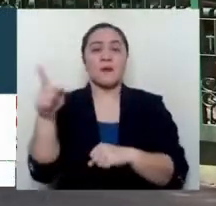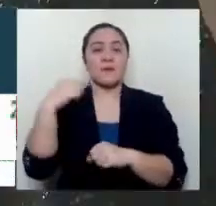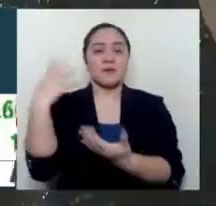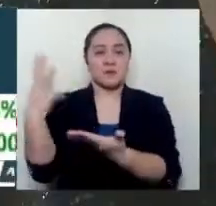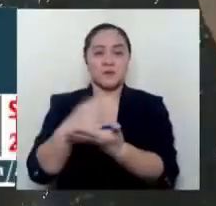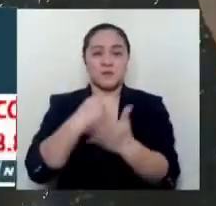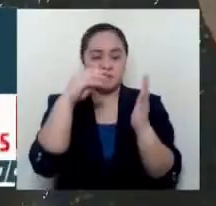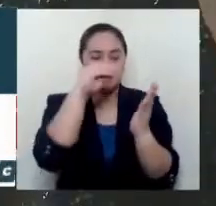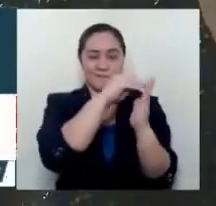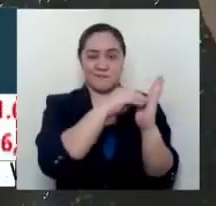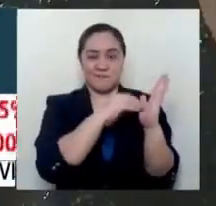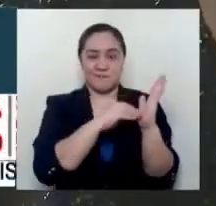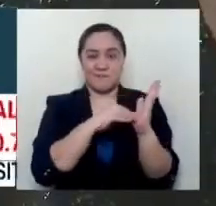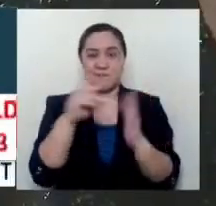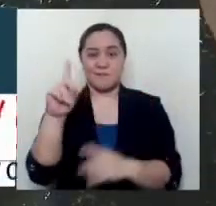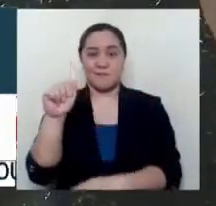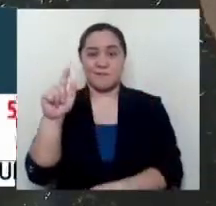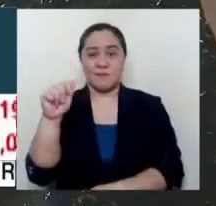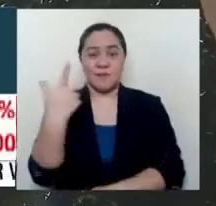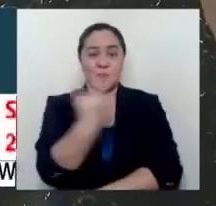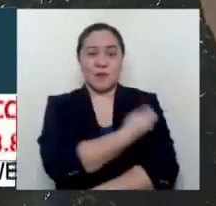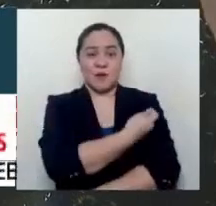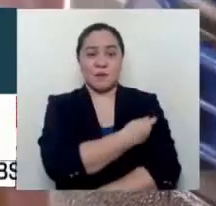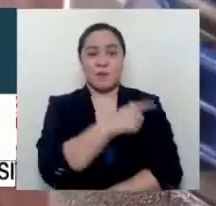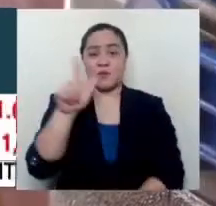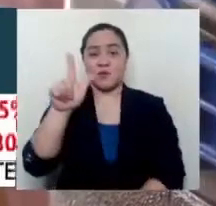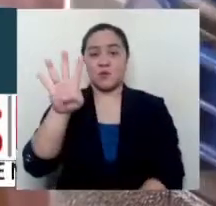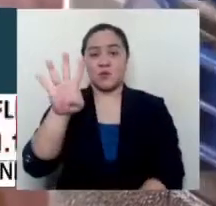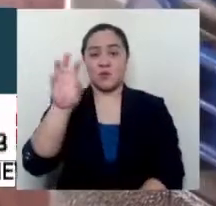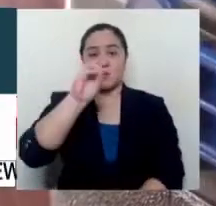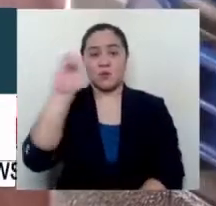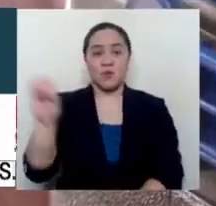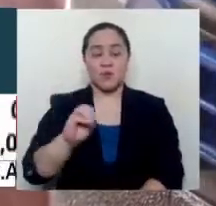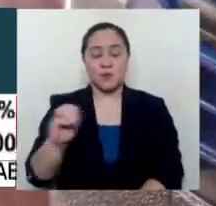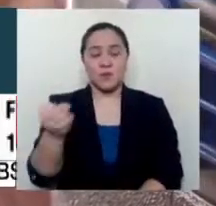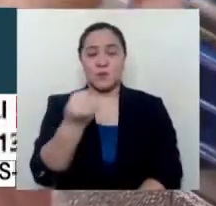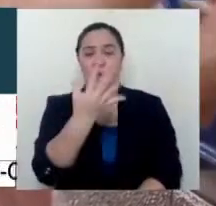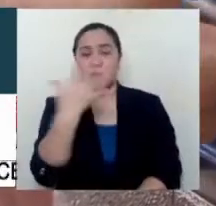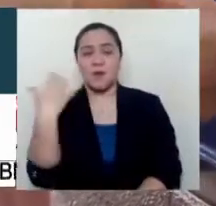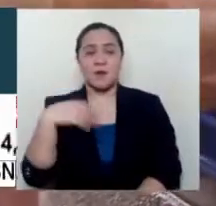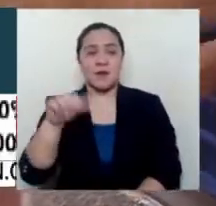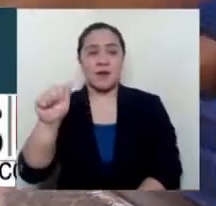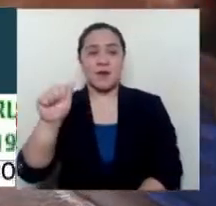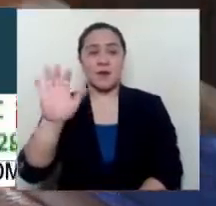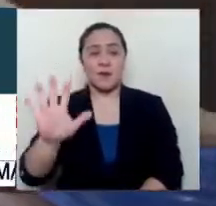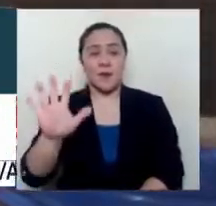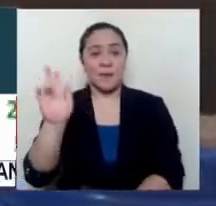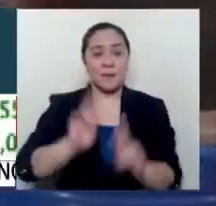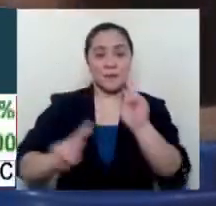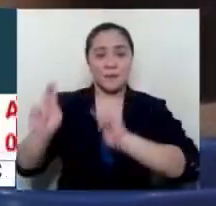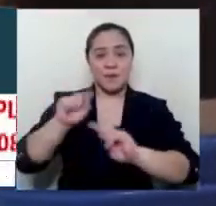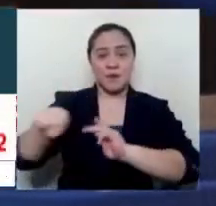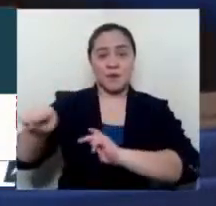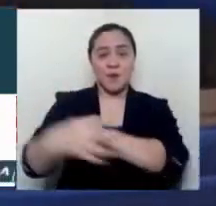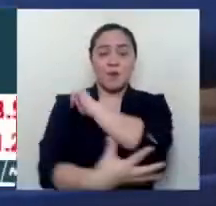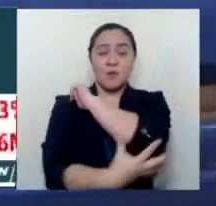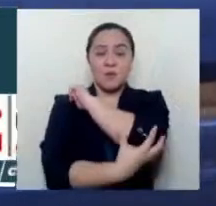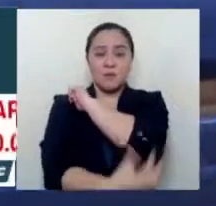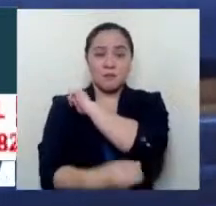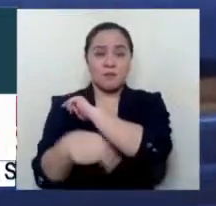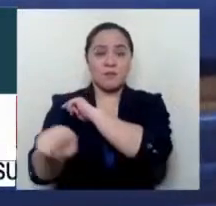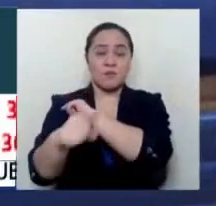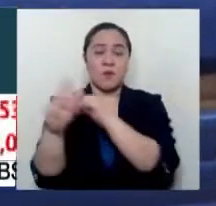Vaccination Operations Center, less than 24% of the A5 category or the indigent population have been fully